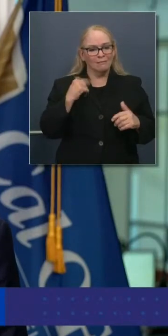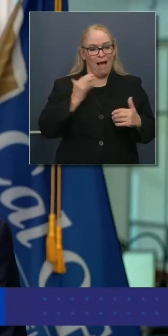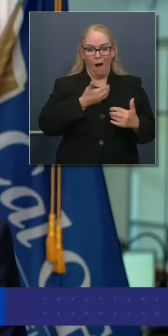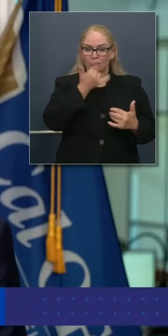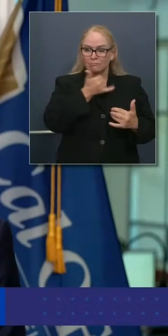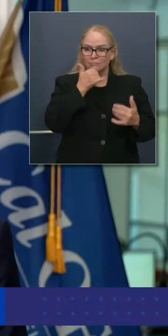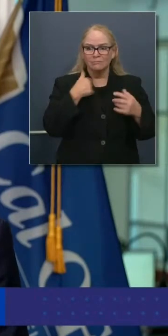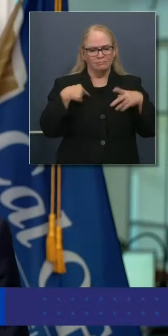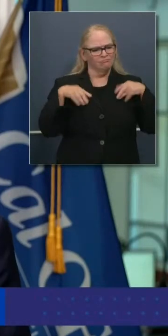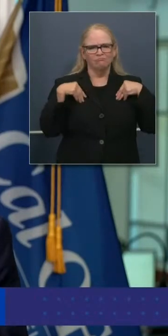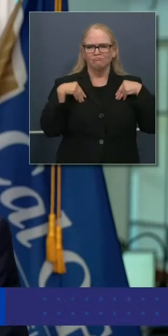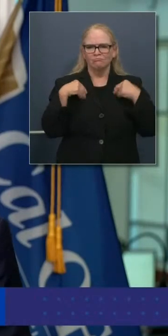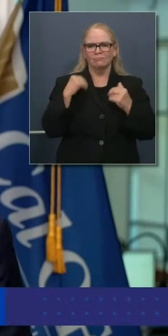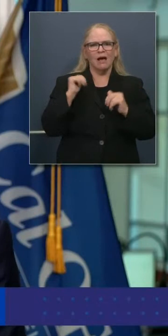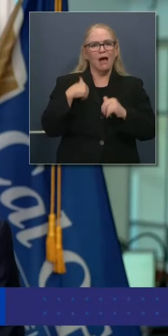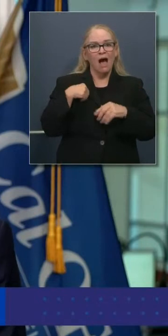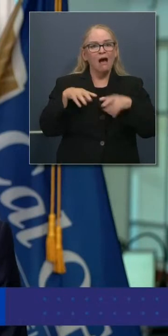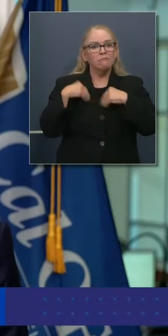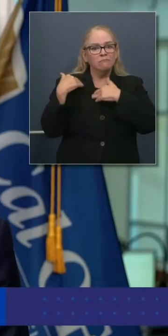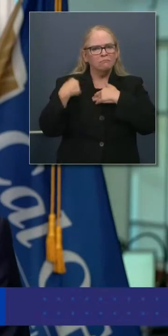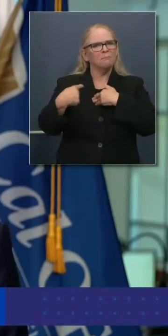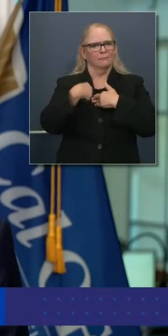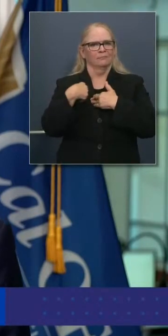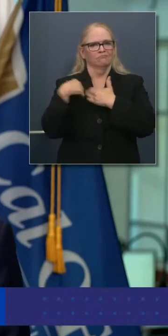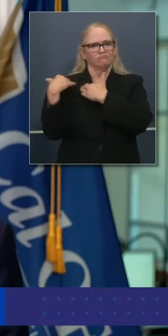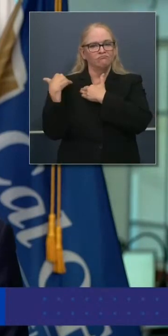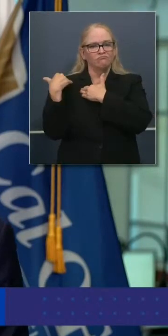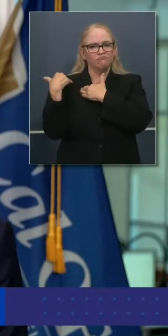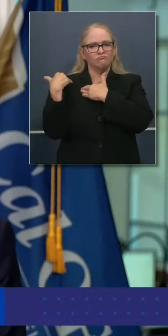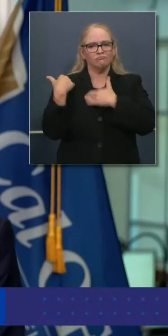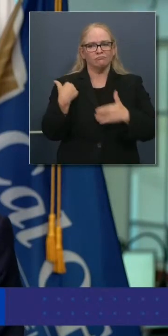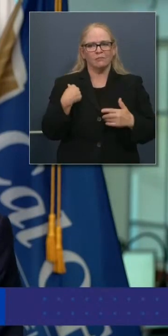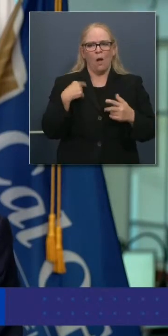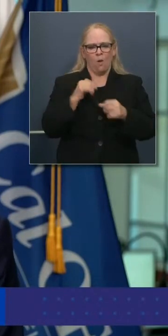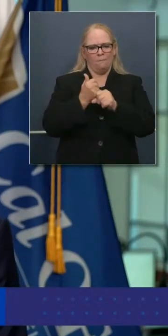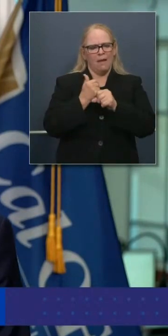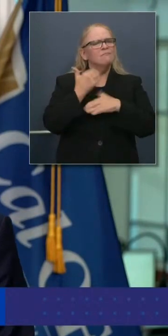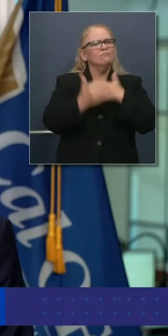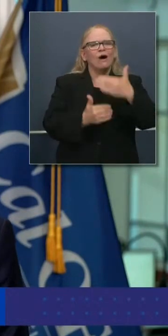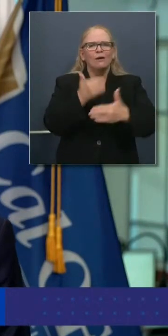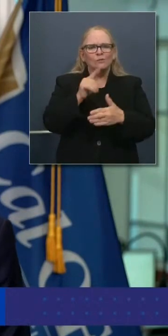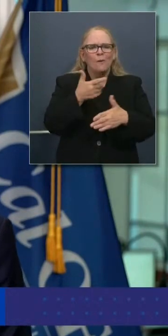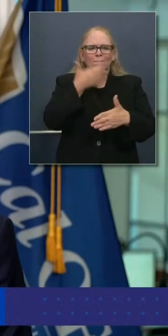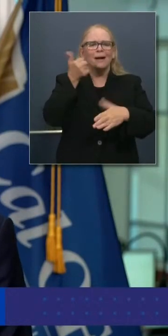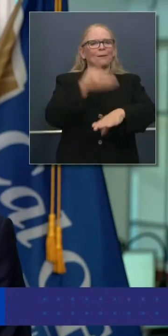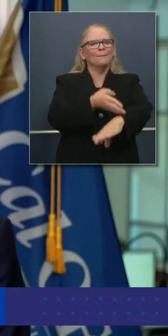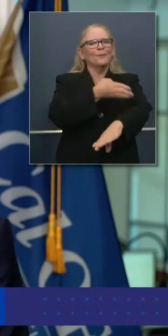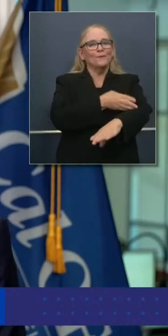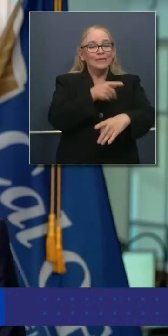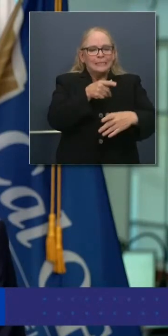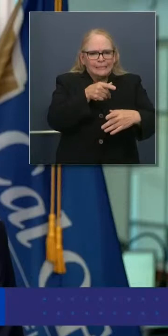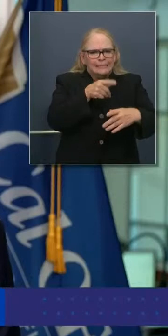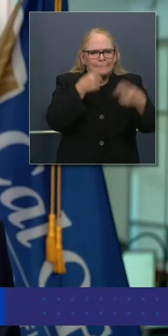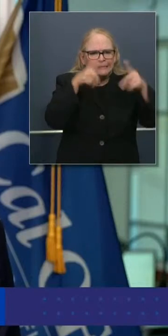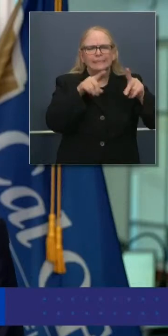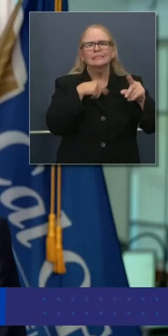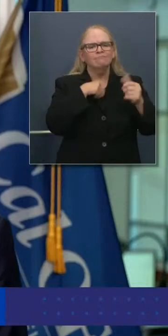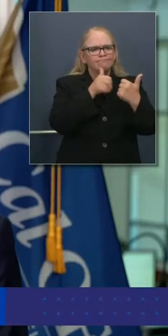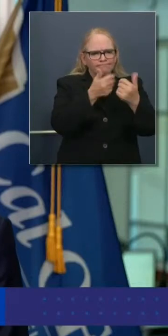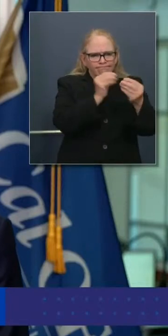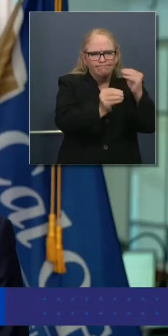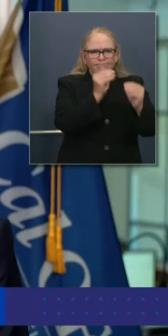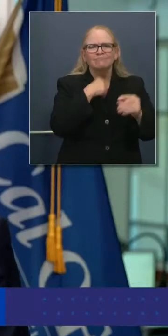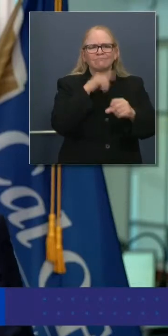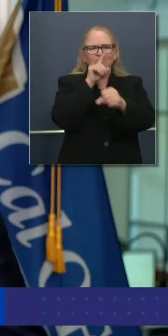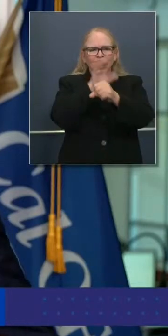better and to seek to improve, to make progress. And ultimately, I can only assure you it's my responsibility to make